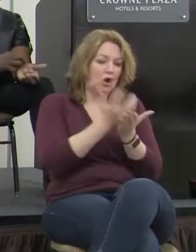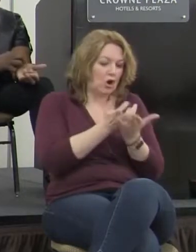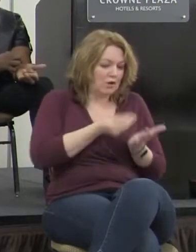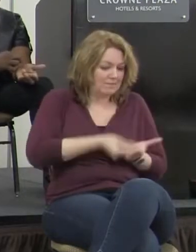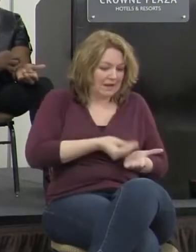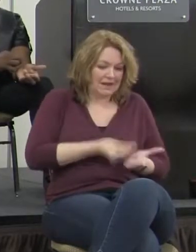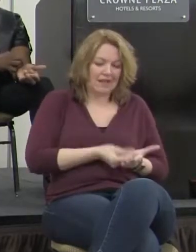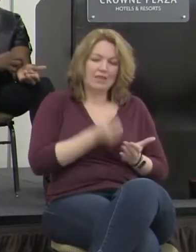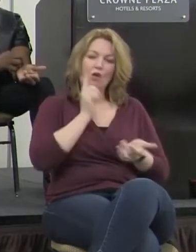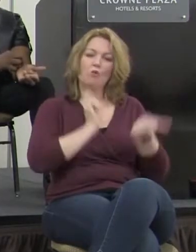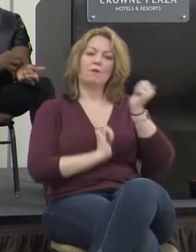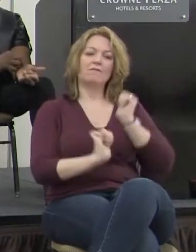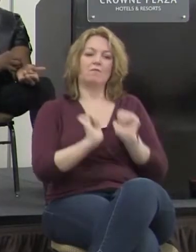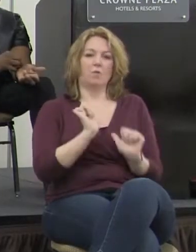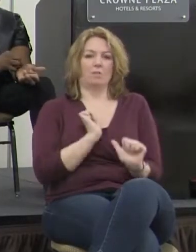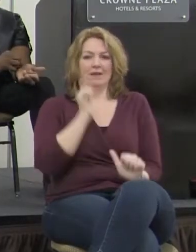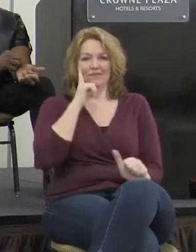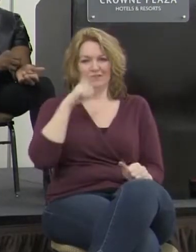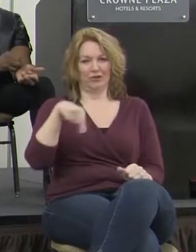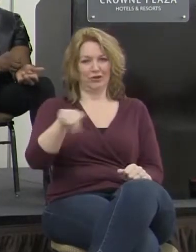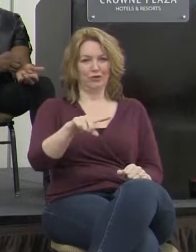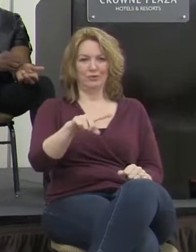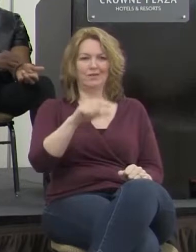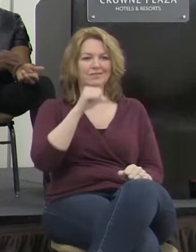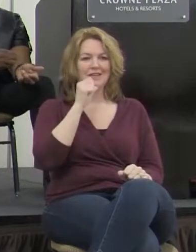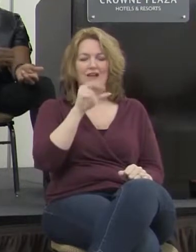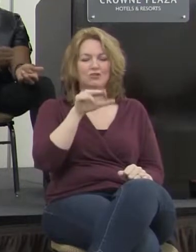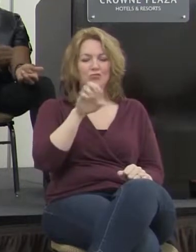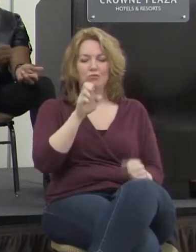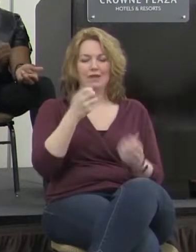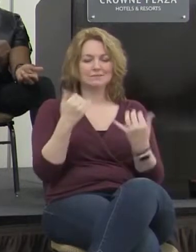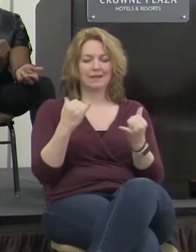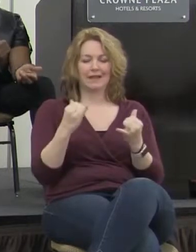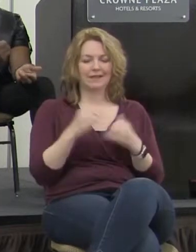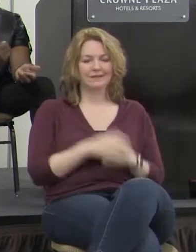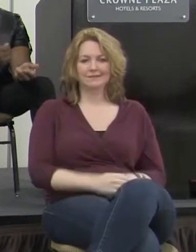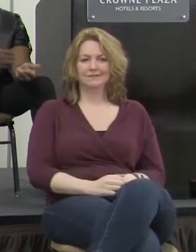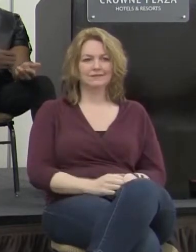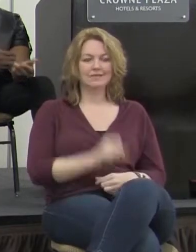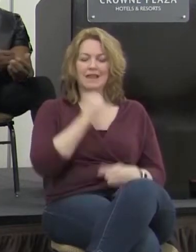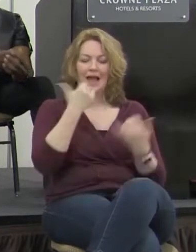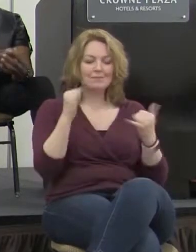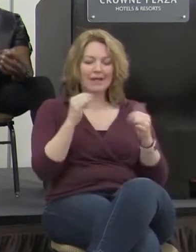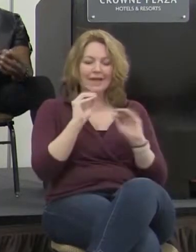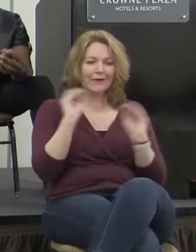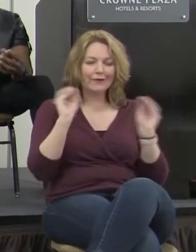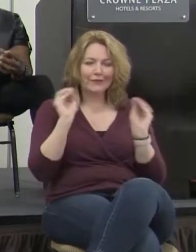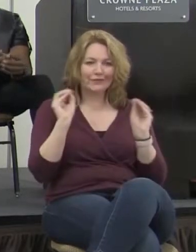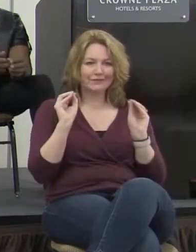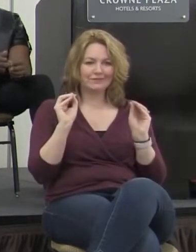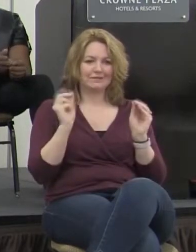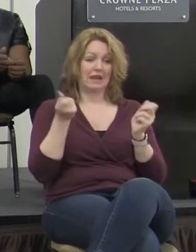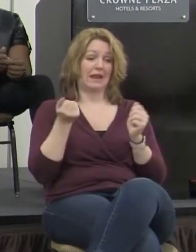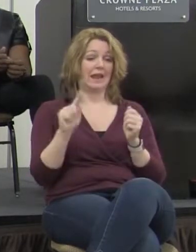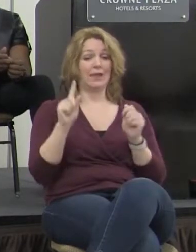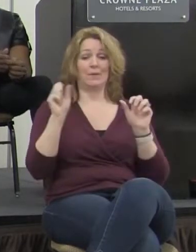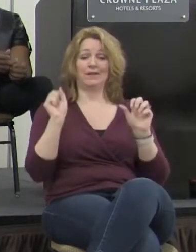They're performing for you. That is not race play. That is not play at all. Anyone